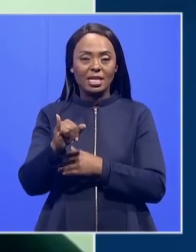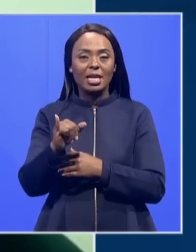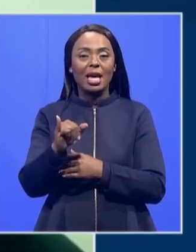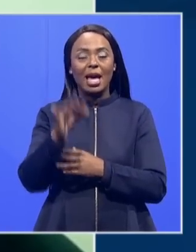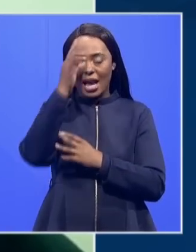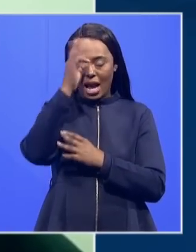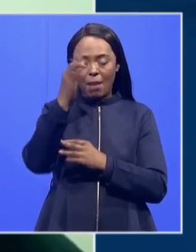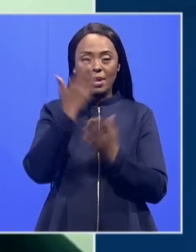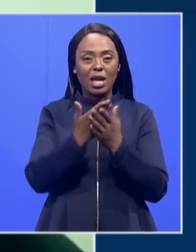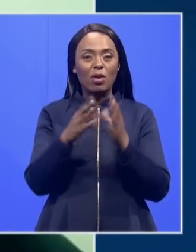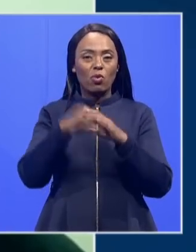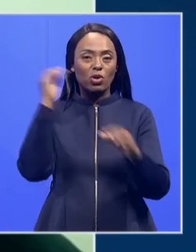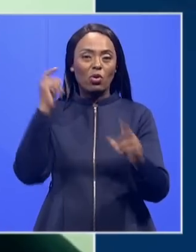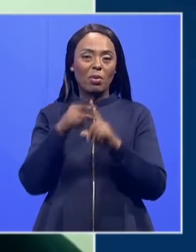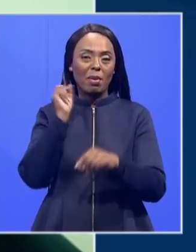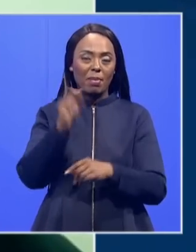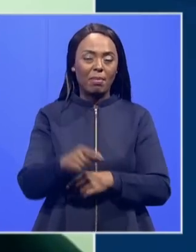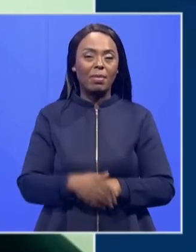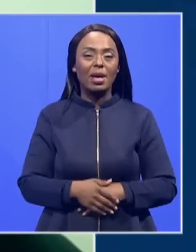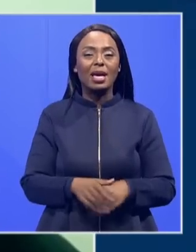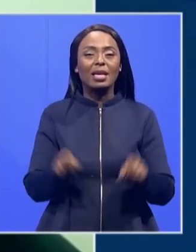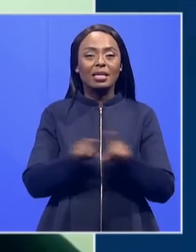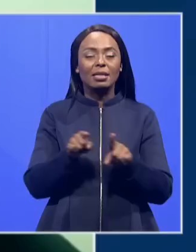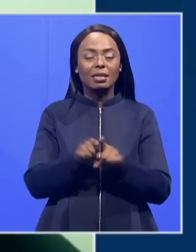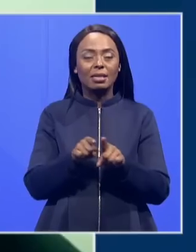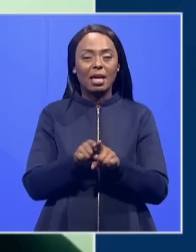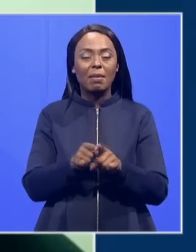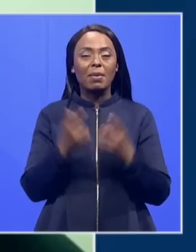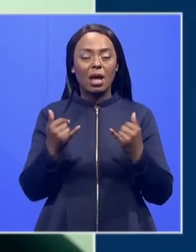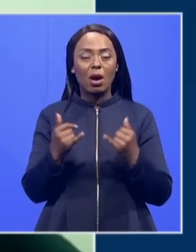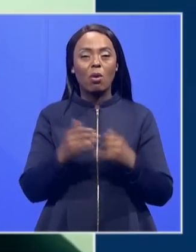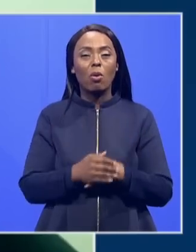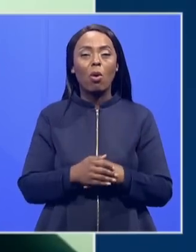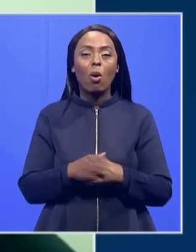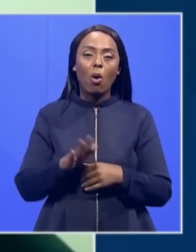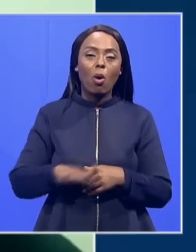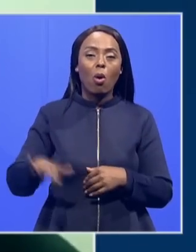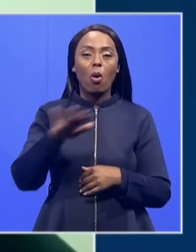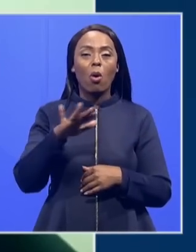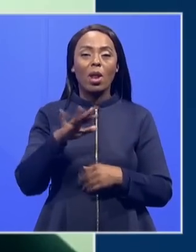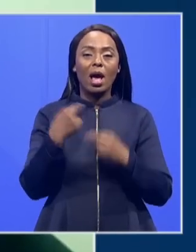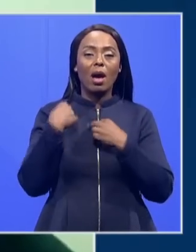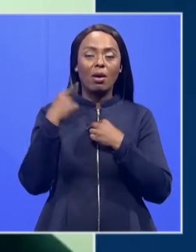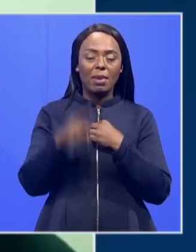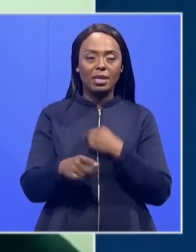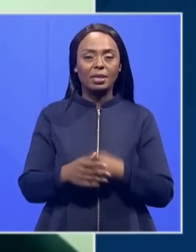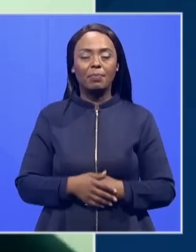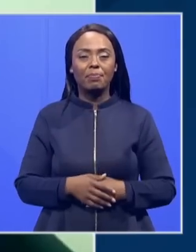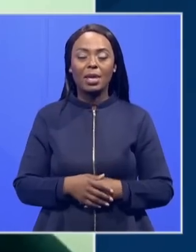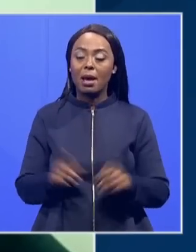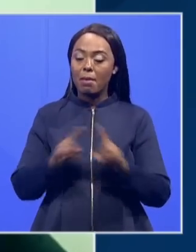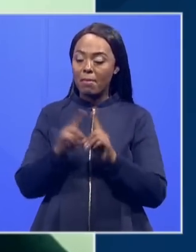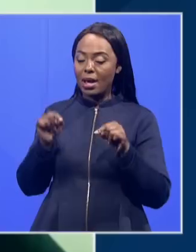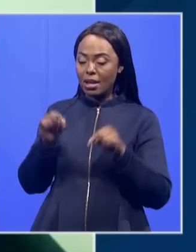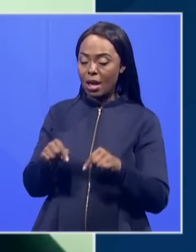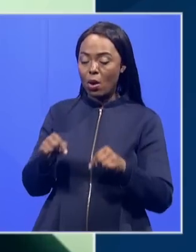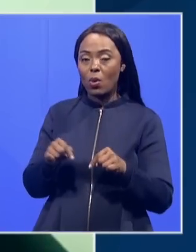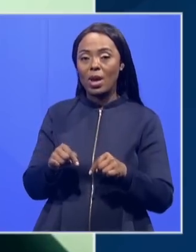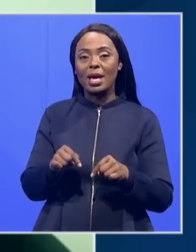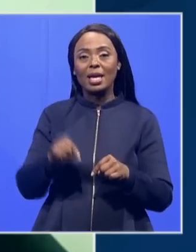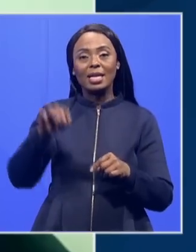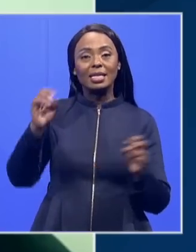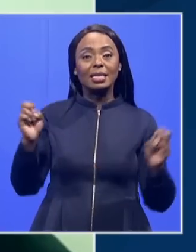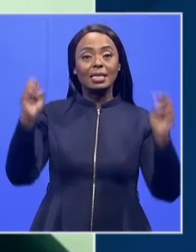that diplomatic immunity and the provision that they'll need to hold you to account. But since this is a summit, it